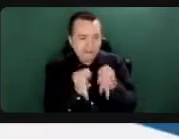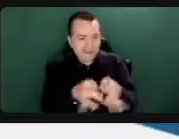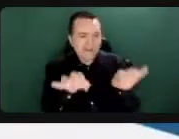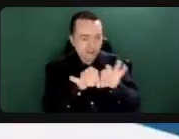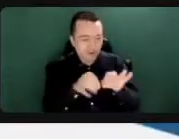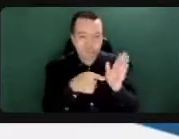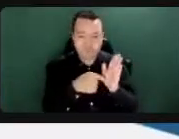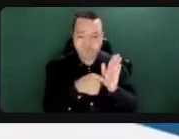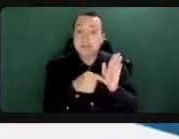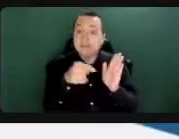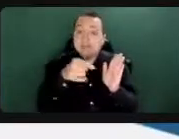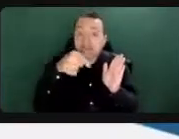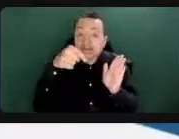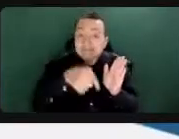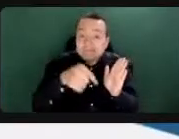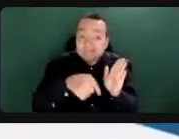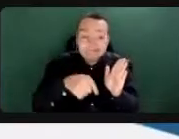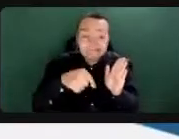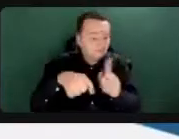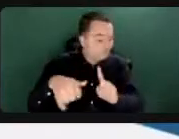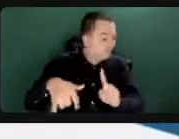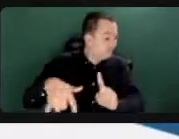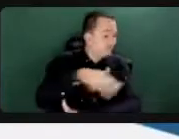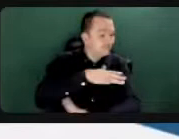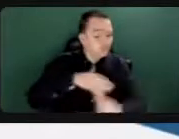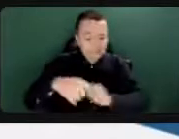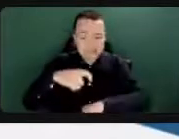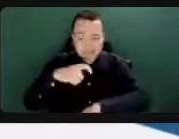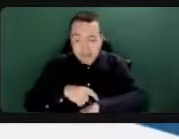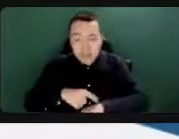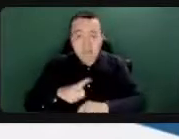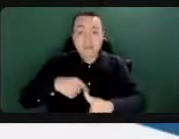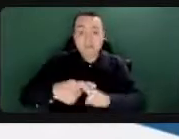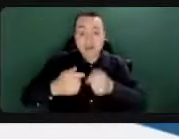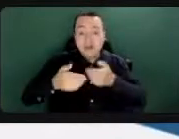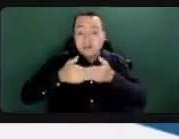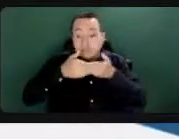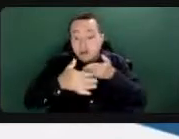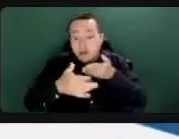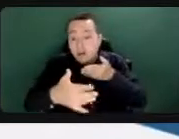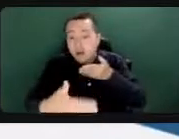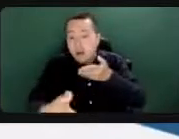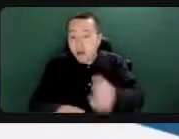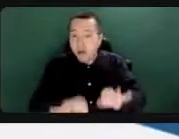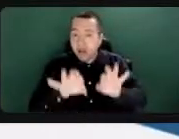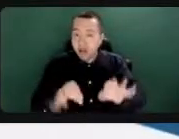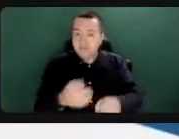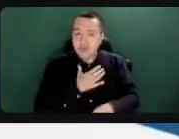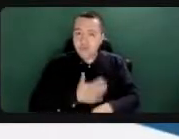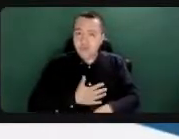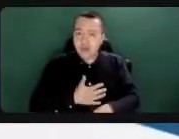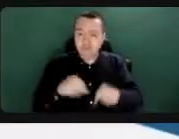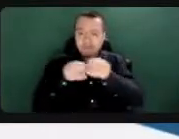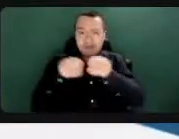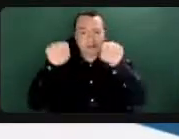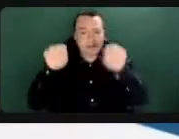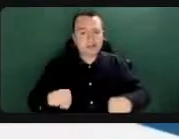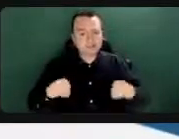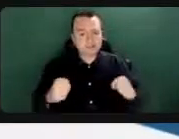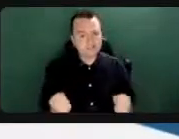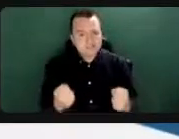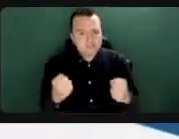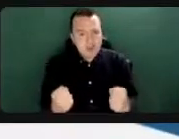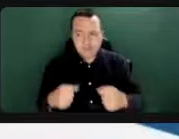future development of health systems that are more robust, more resilient, and have the capacity to be able to respond to the future